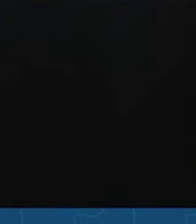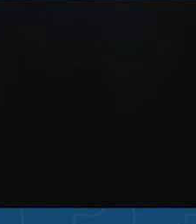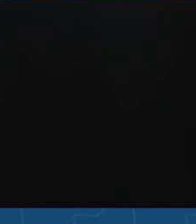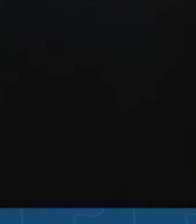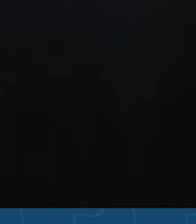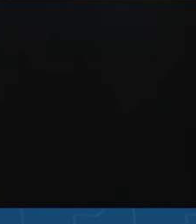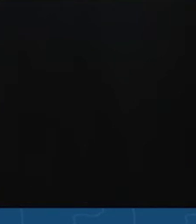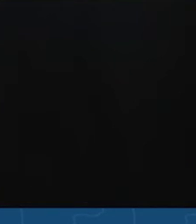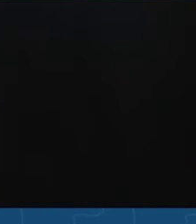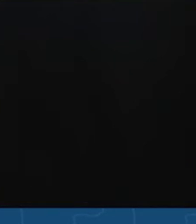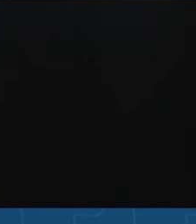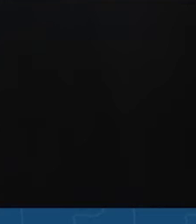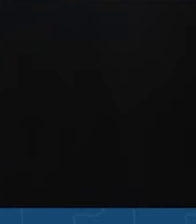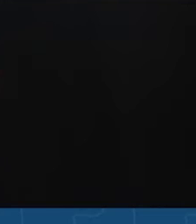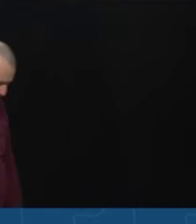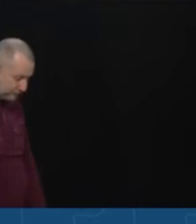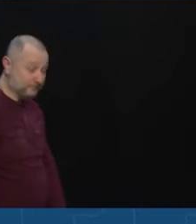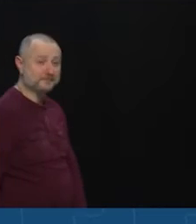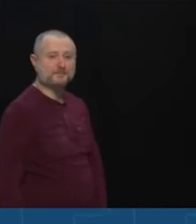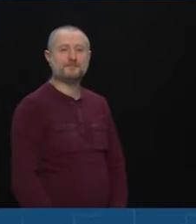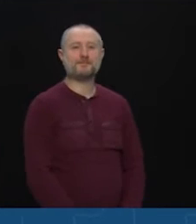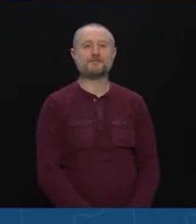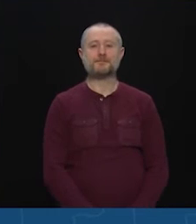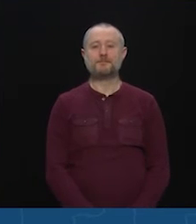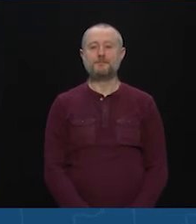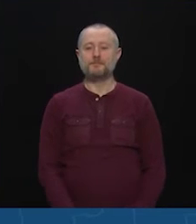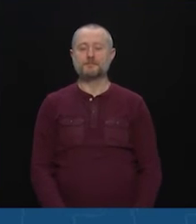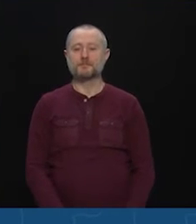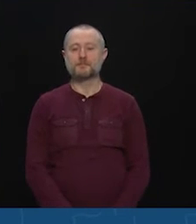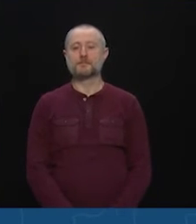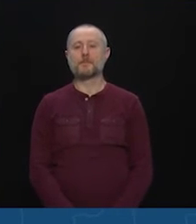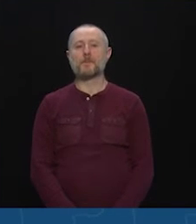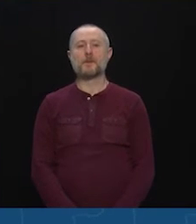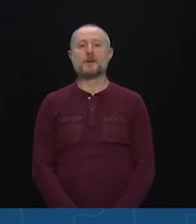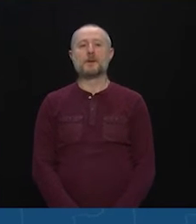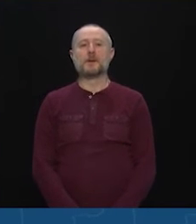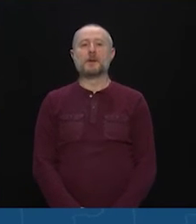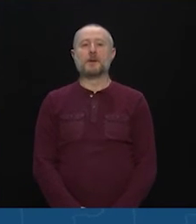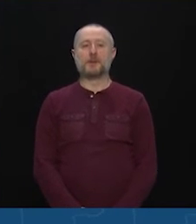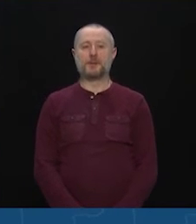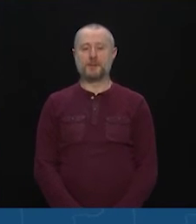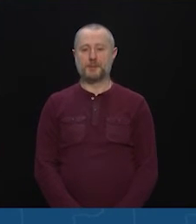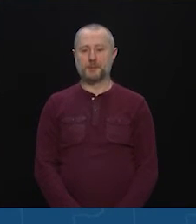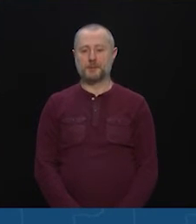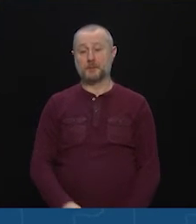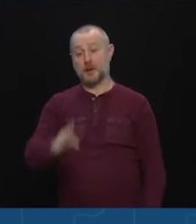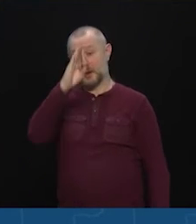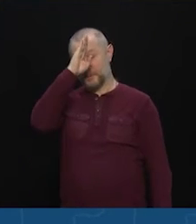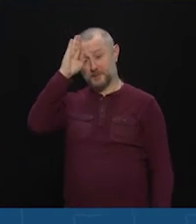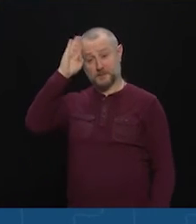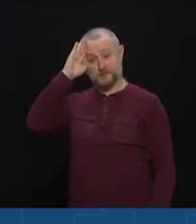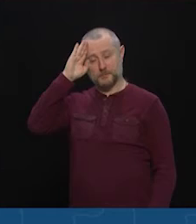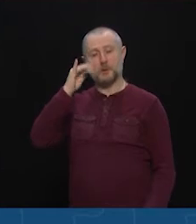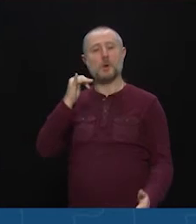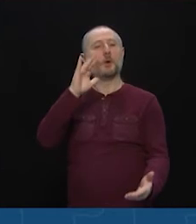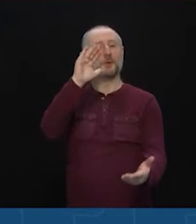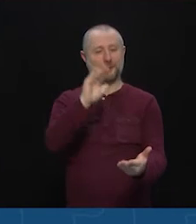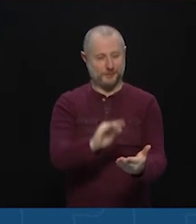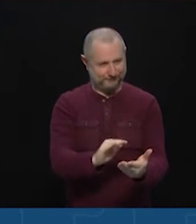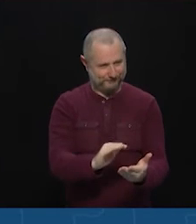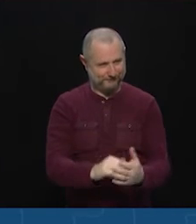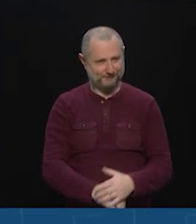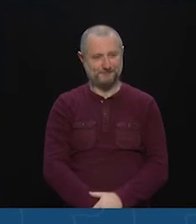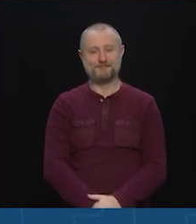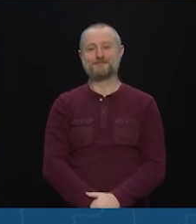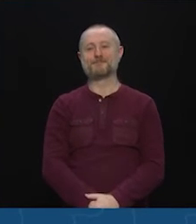elective surgeries to give them more capacity, but all of that played into a better situation. So hospitalizations are down. You can see the drop. Those are significant drops. That